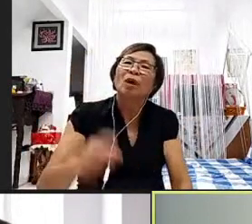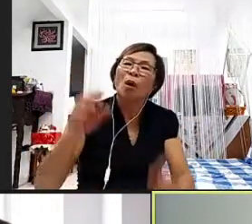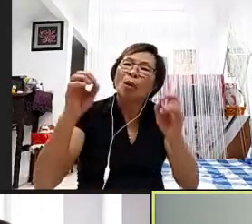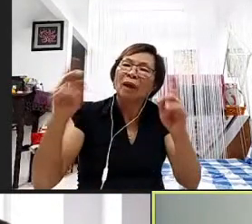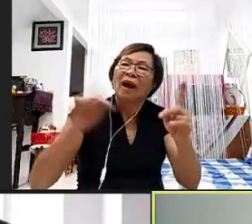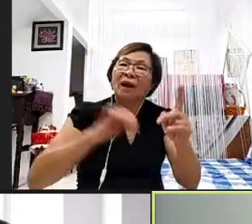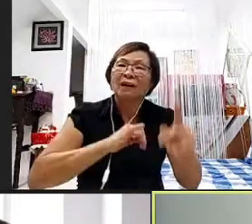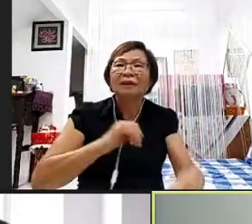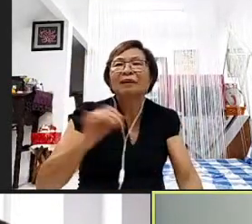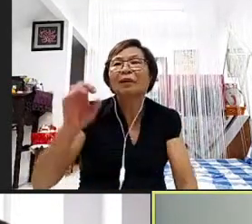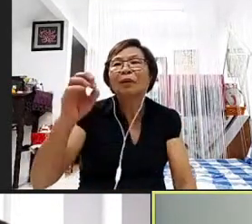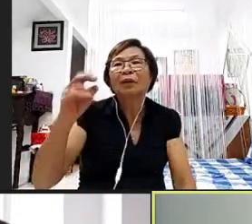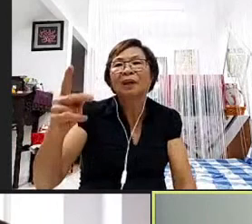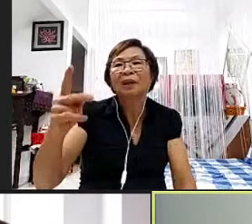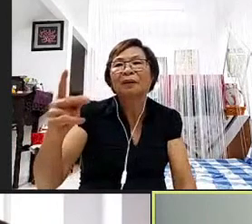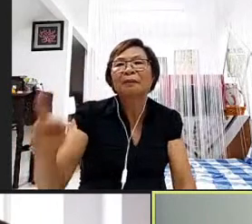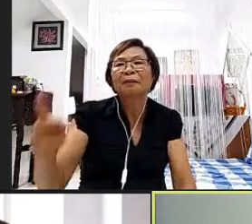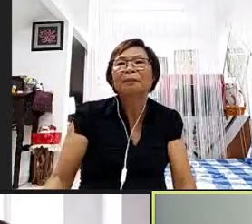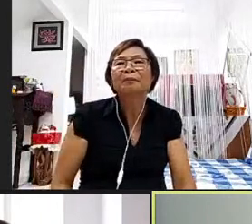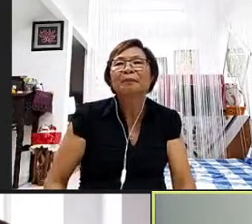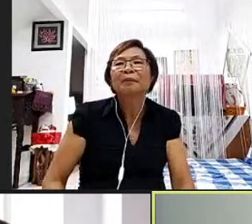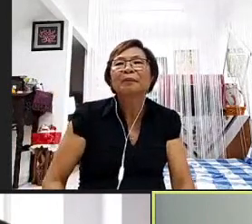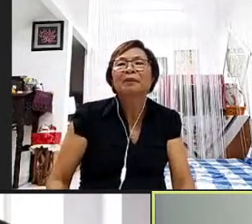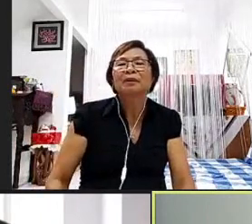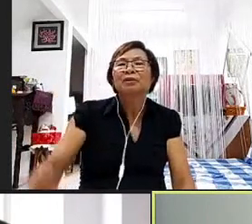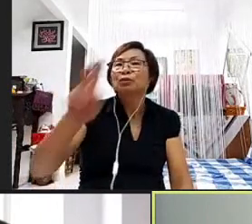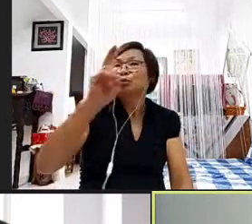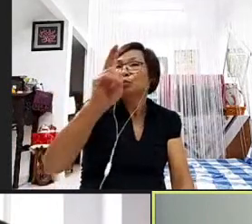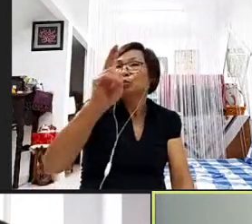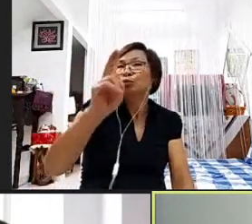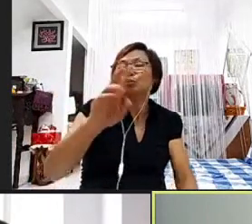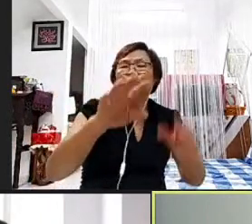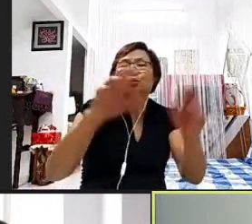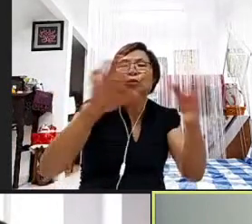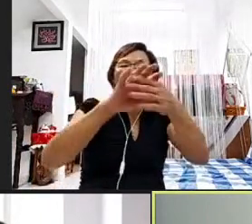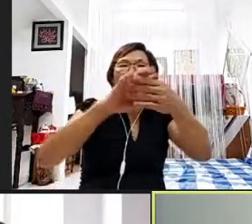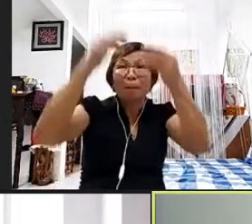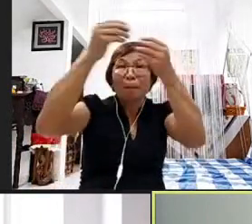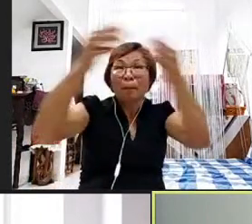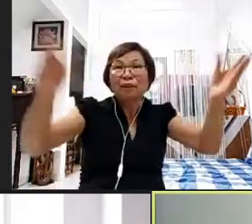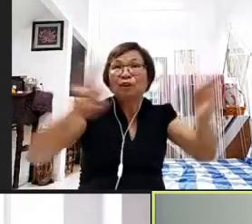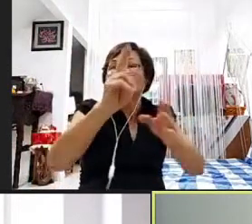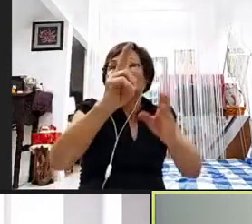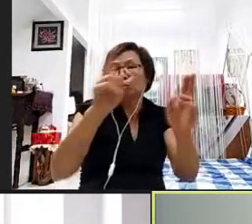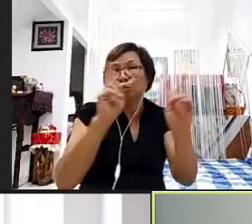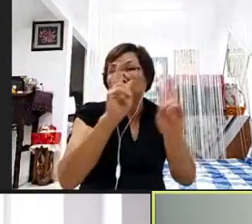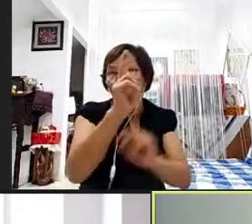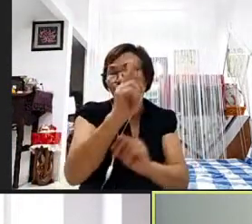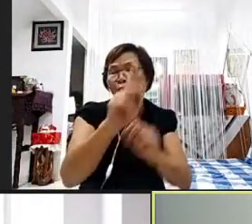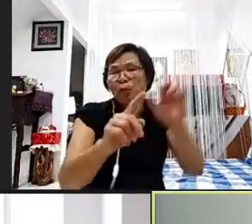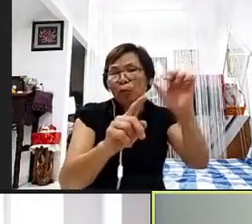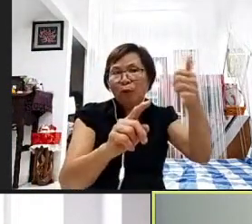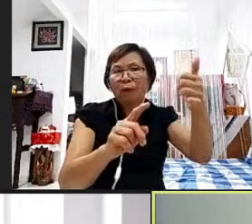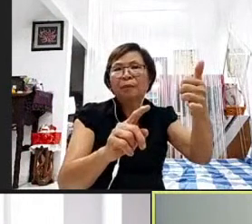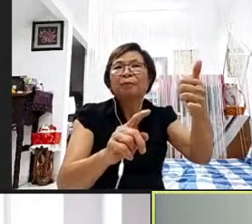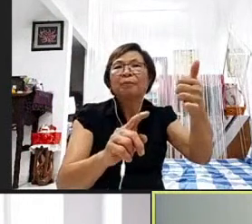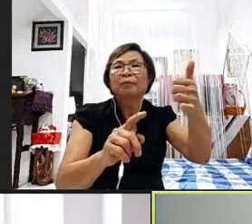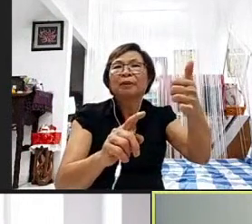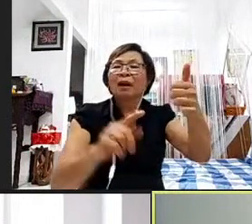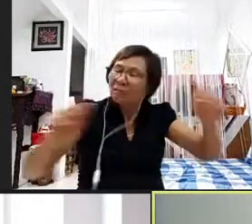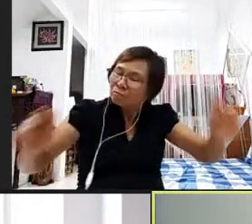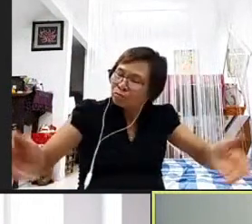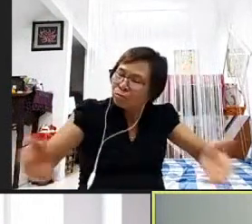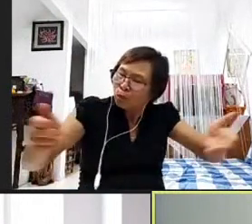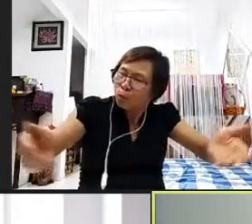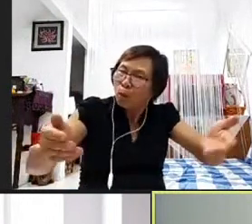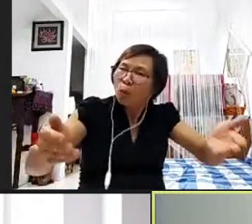think I have two short messages for our audience. Number one, yes, I encourage